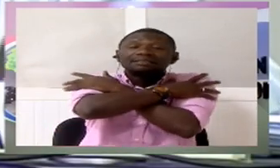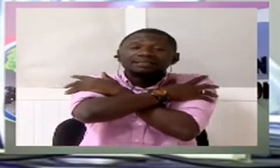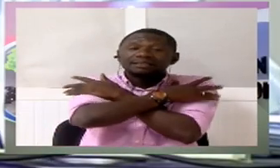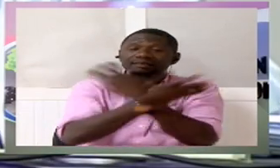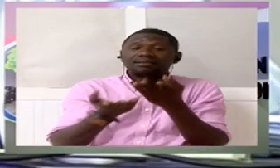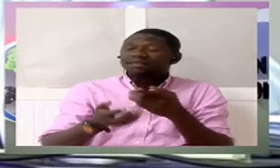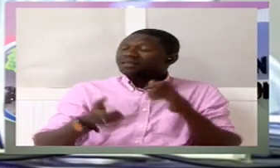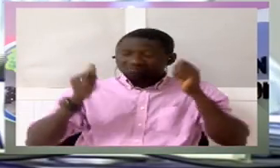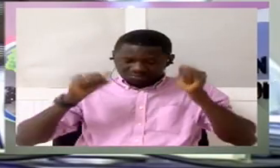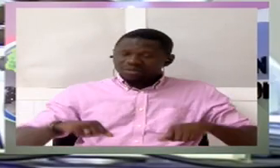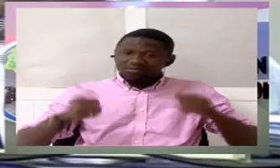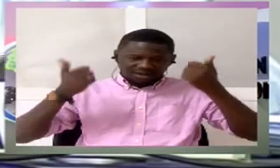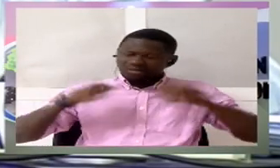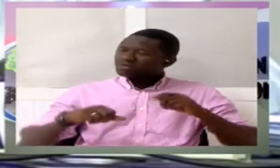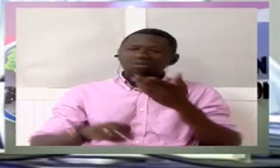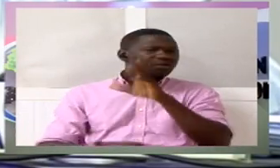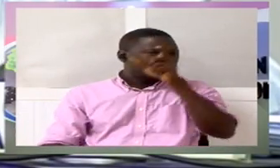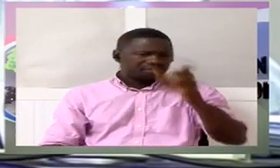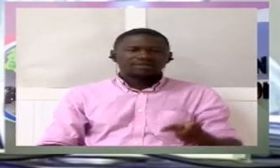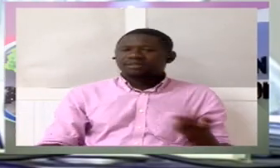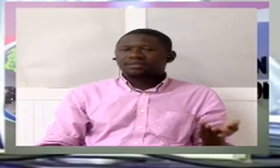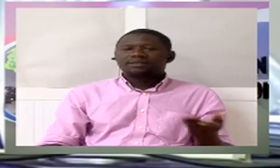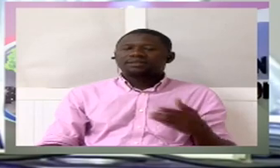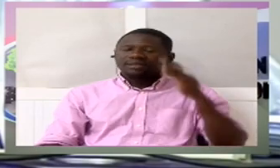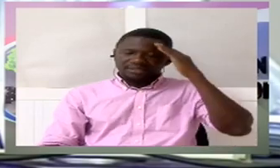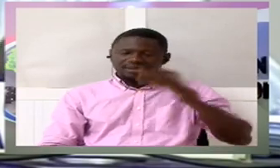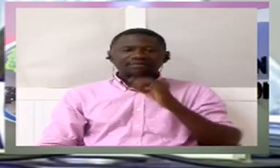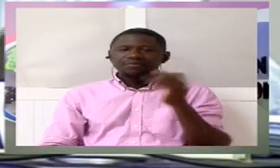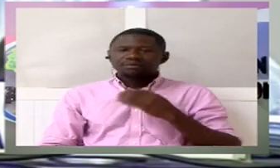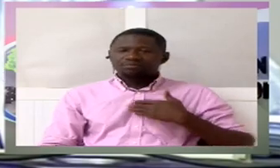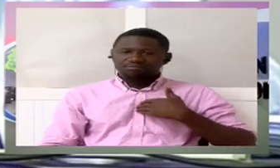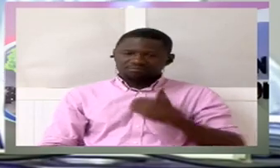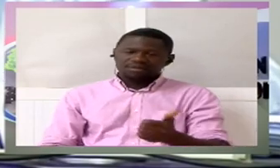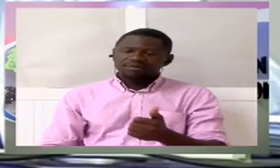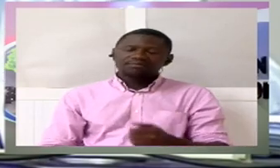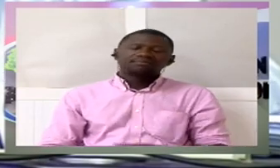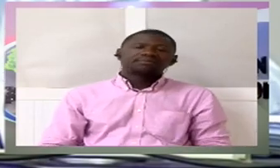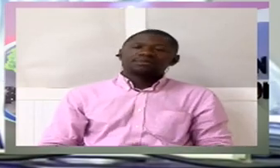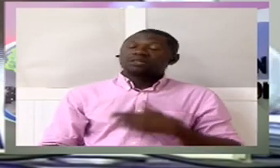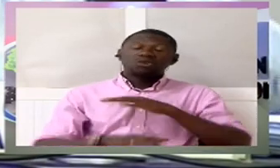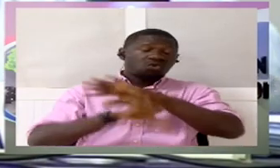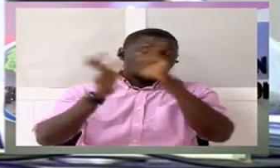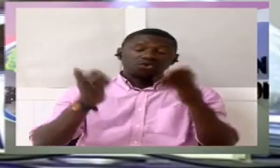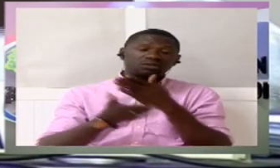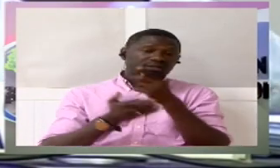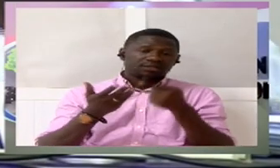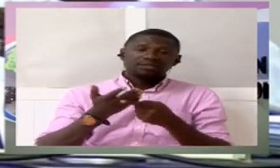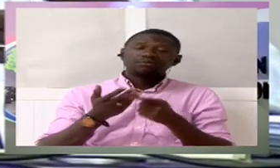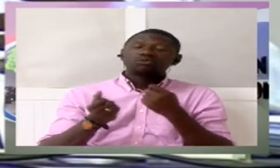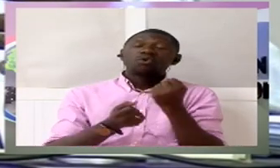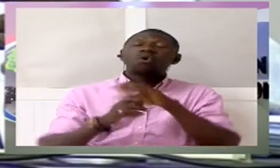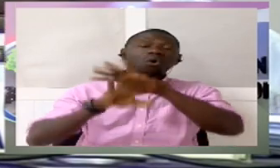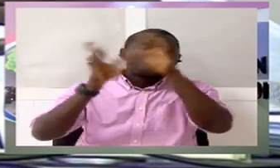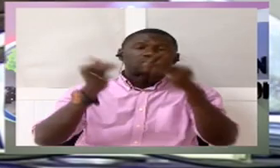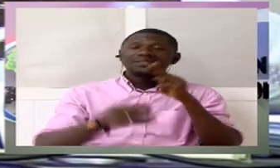That could have happened to anyone. And thank you very much for the honesty in all this, because all we're trying to